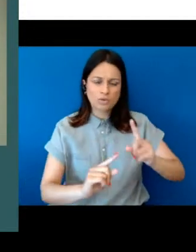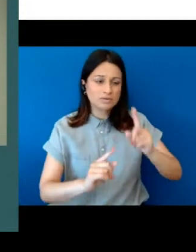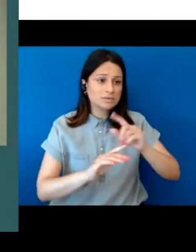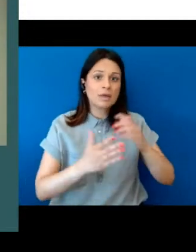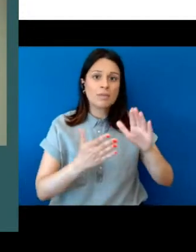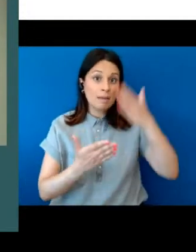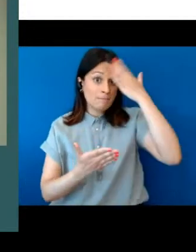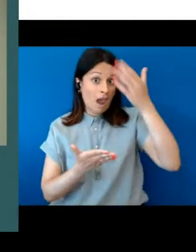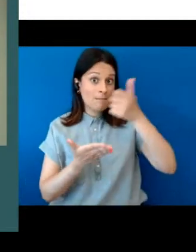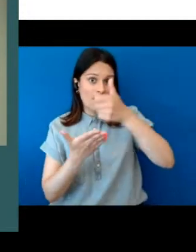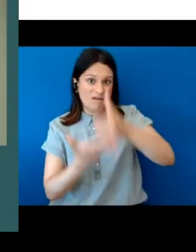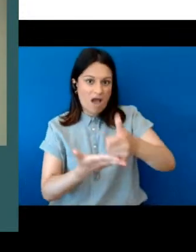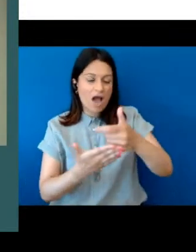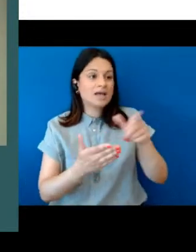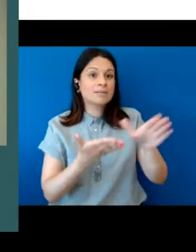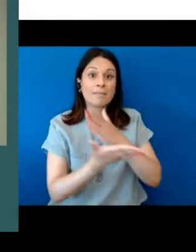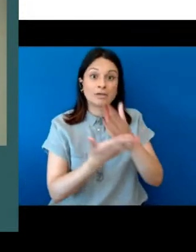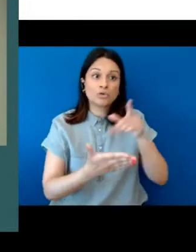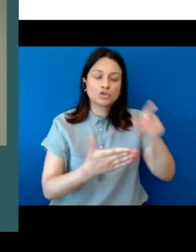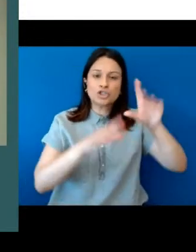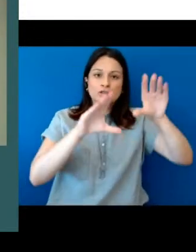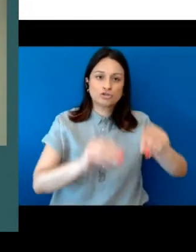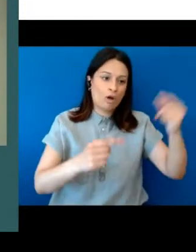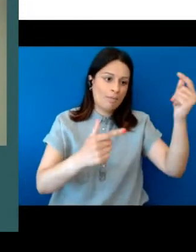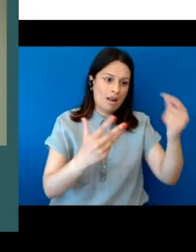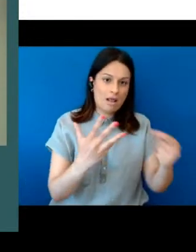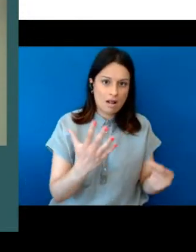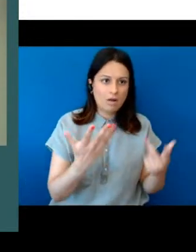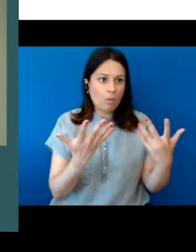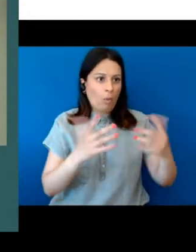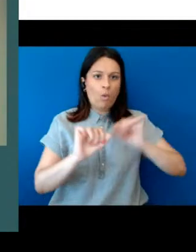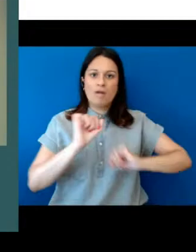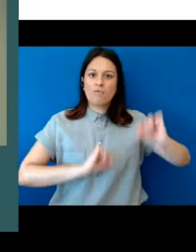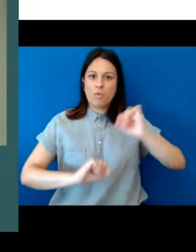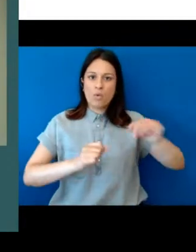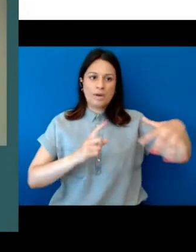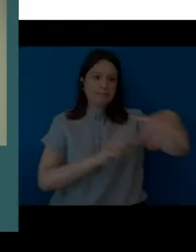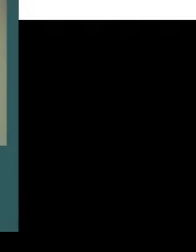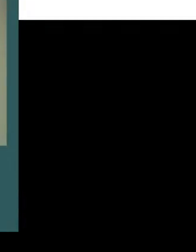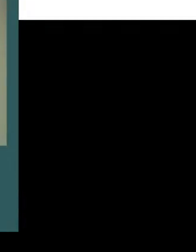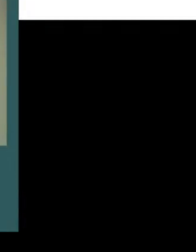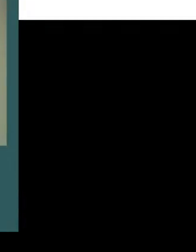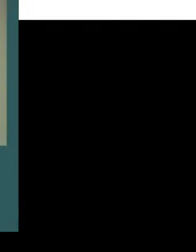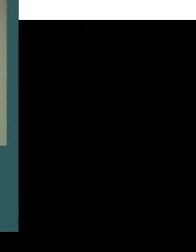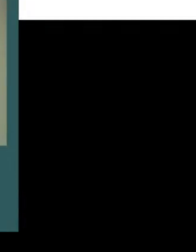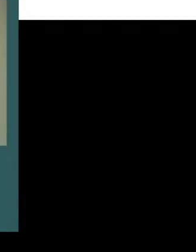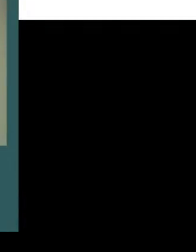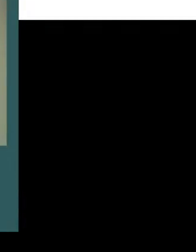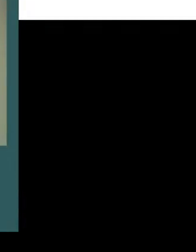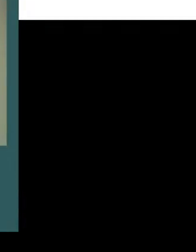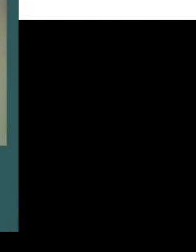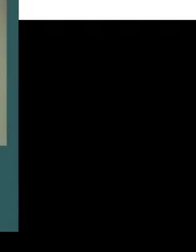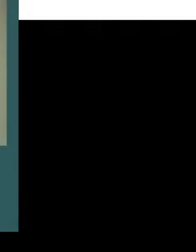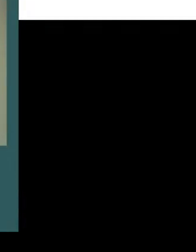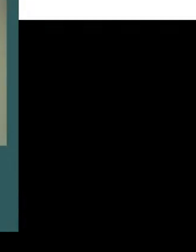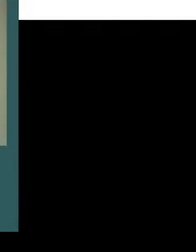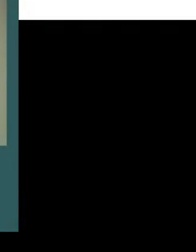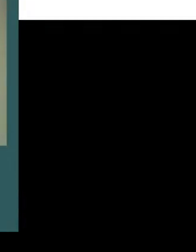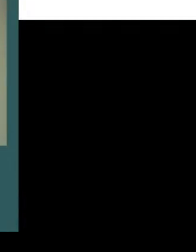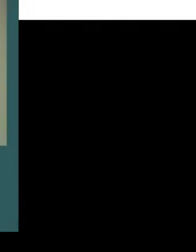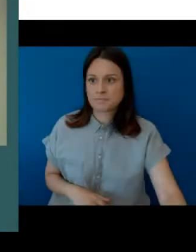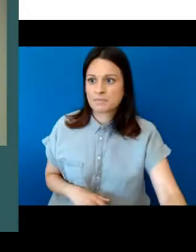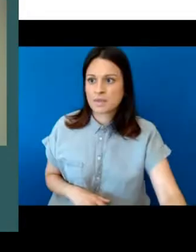her avoid. And also because if her asthma is not too bad, if it's well controlled, we might be able to give